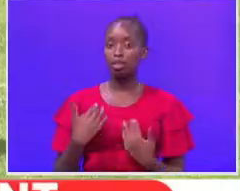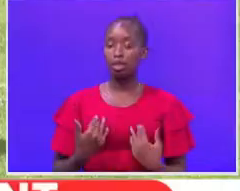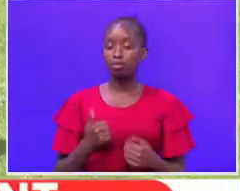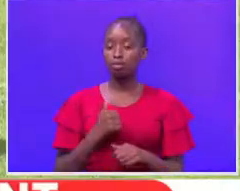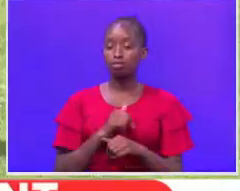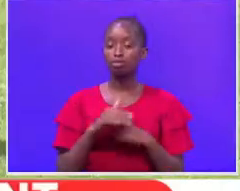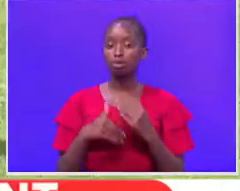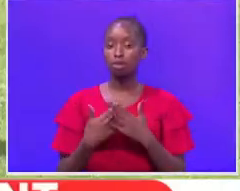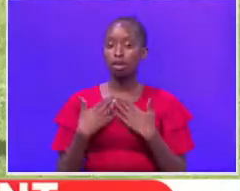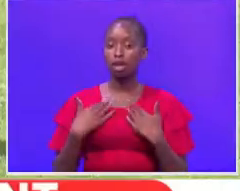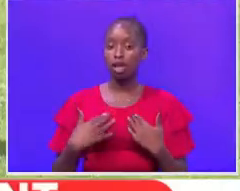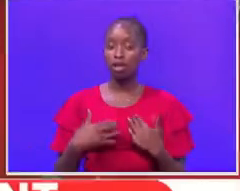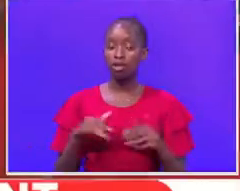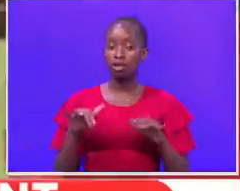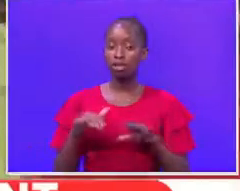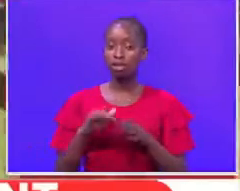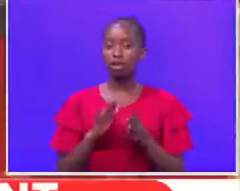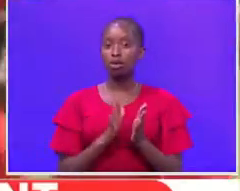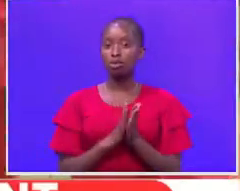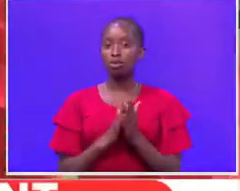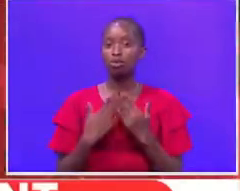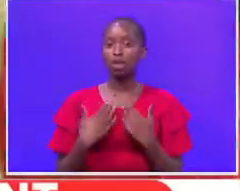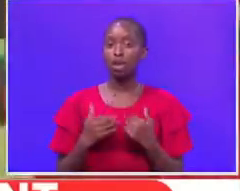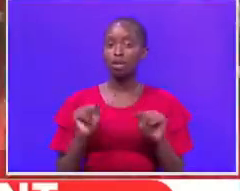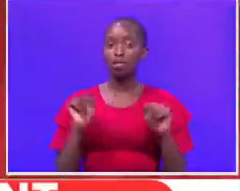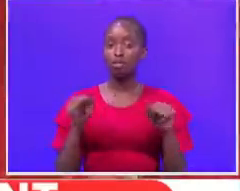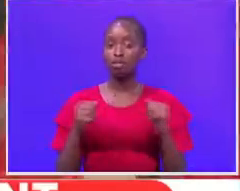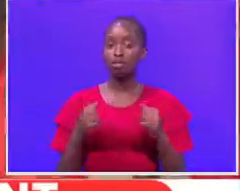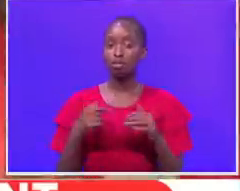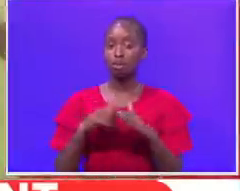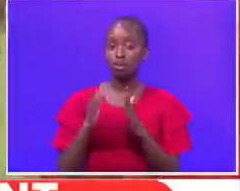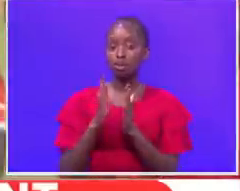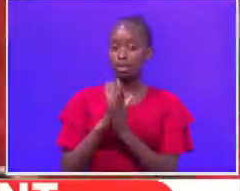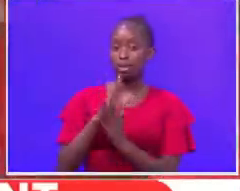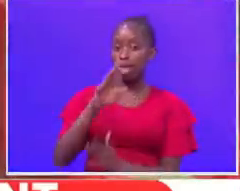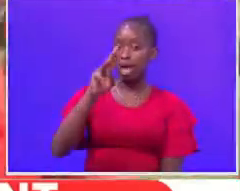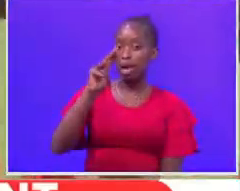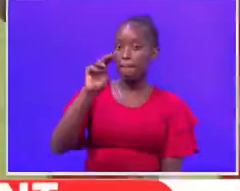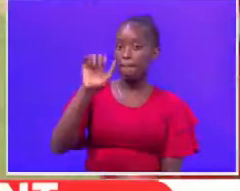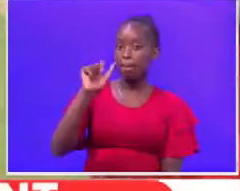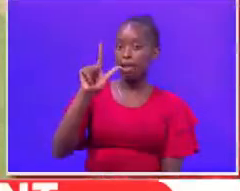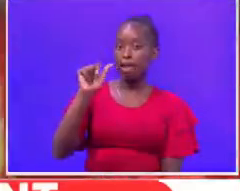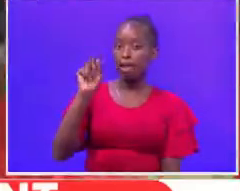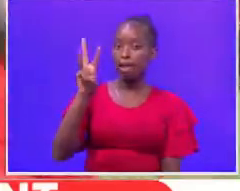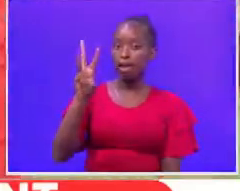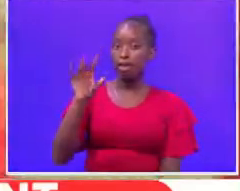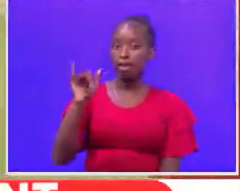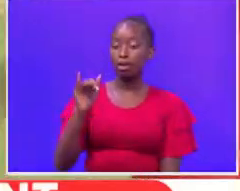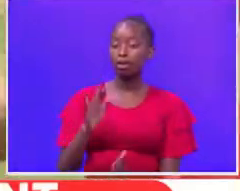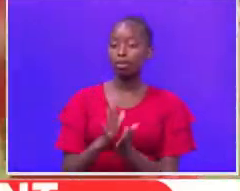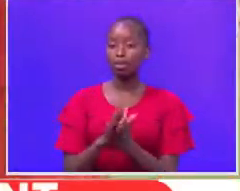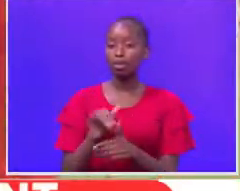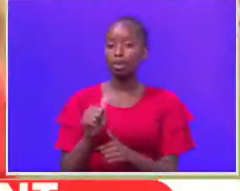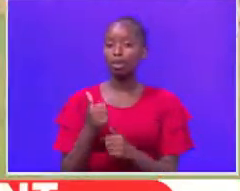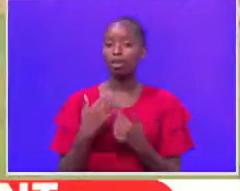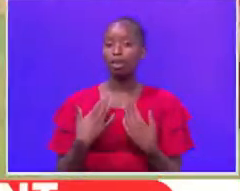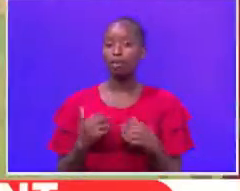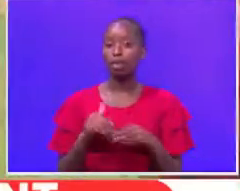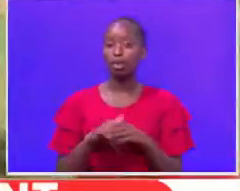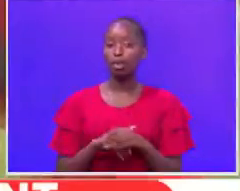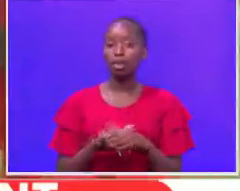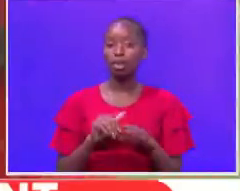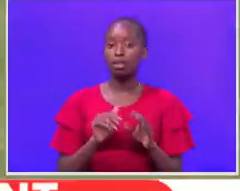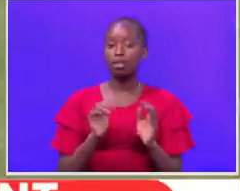led side are set to clash with Malawi in their first match on Saturday, March 23rd at the Bingu National Stadium.